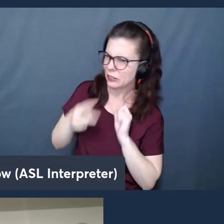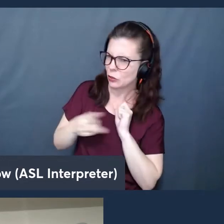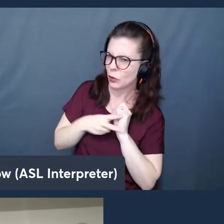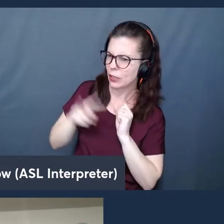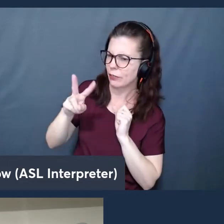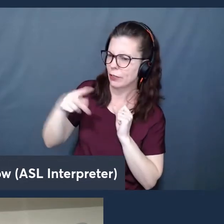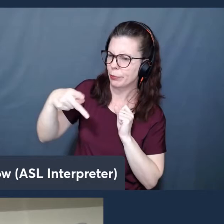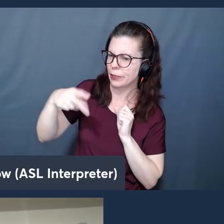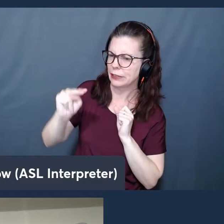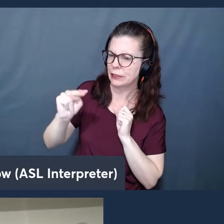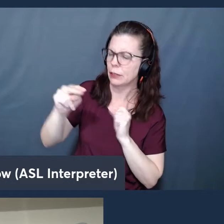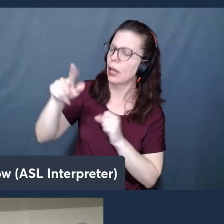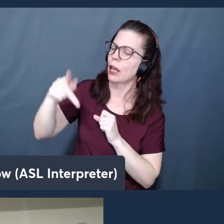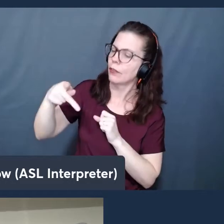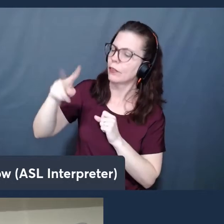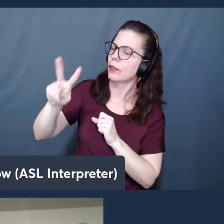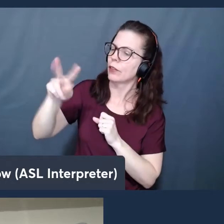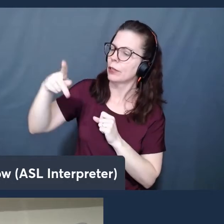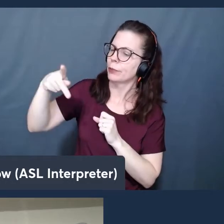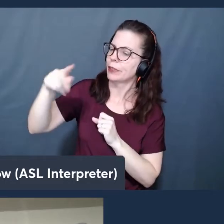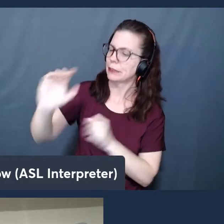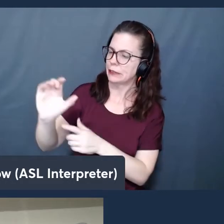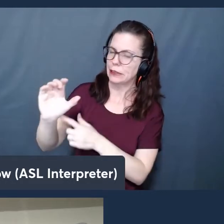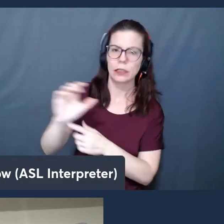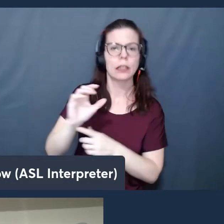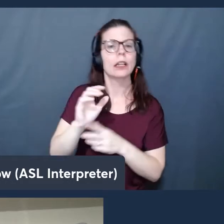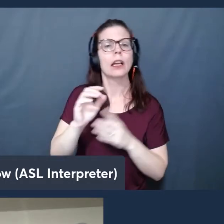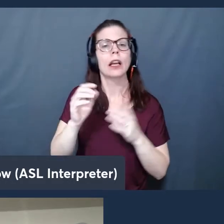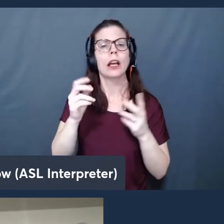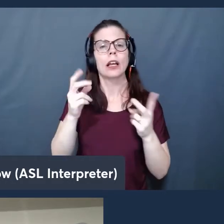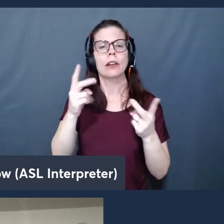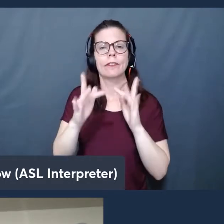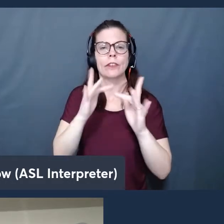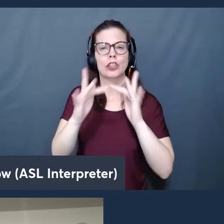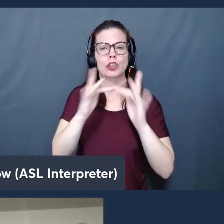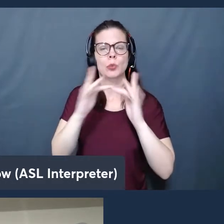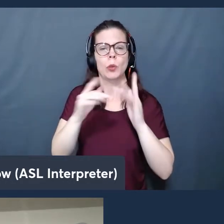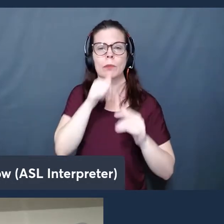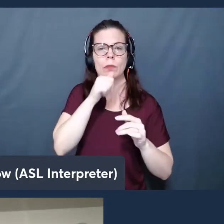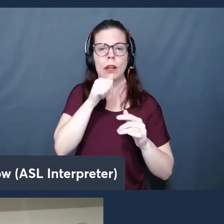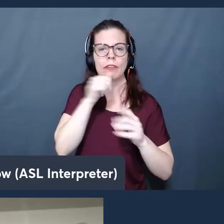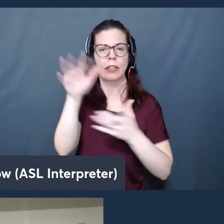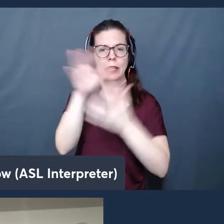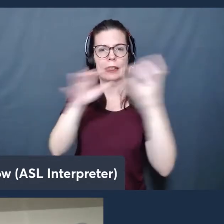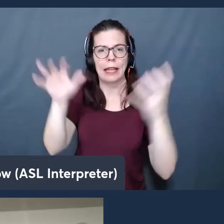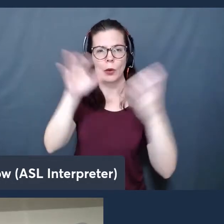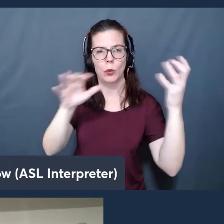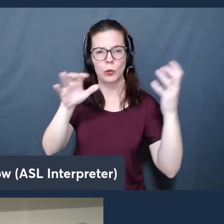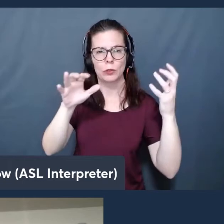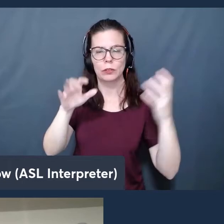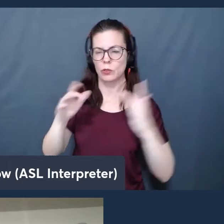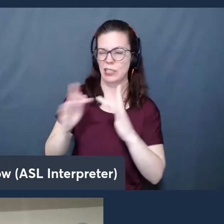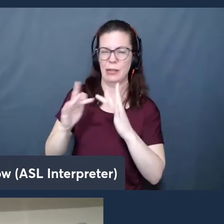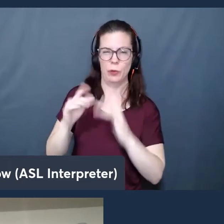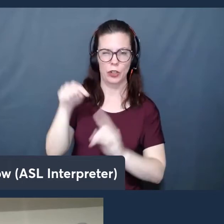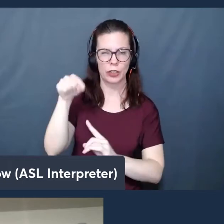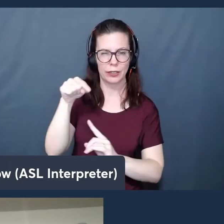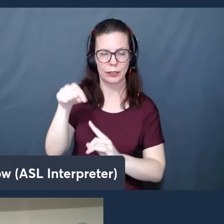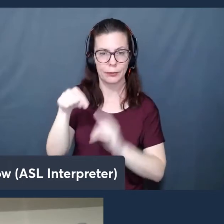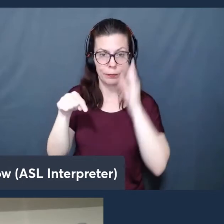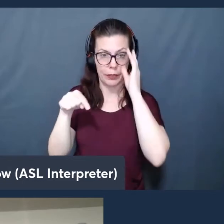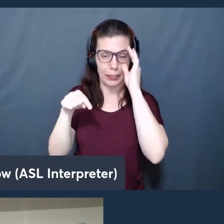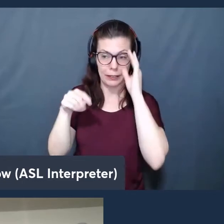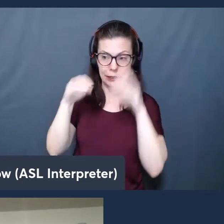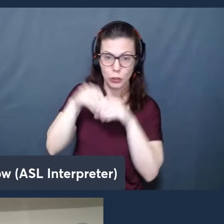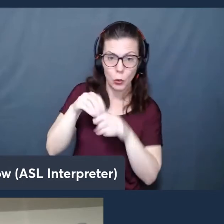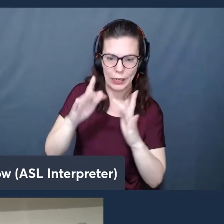in your virtual private network or virtual private cloud, let's call it that way. So it's sitting within your network. What does